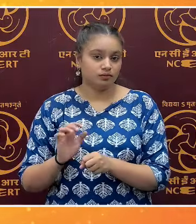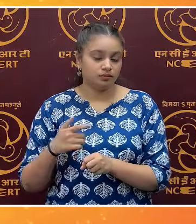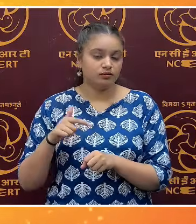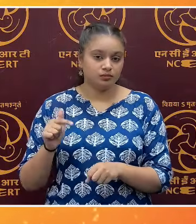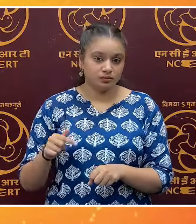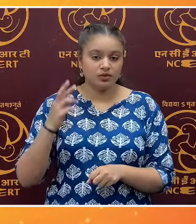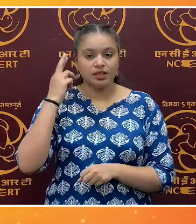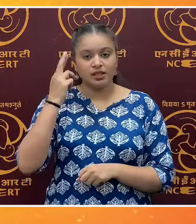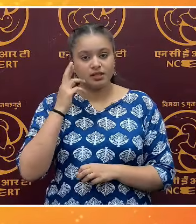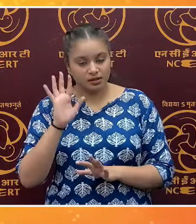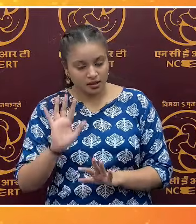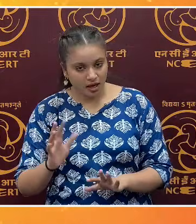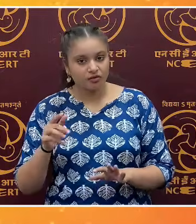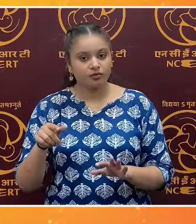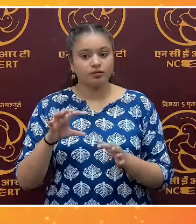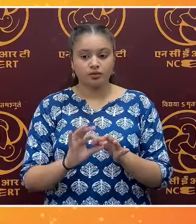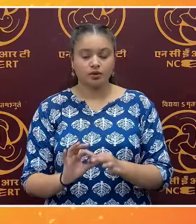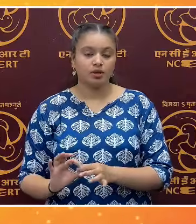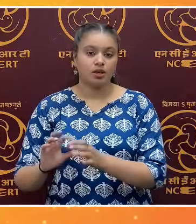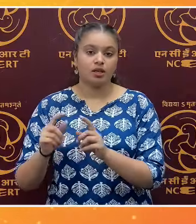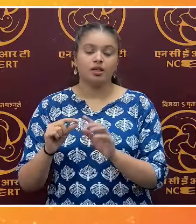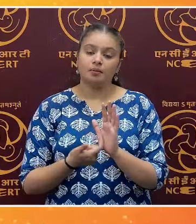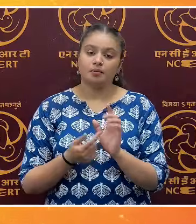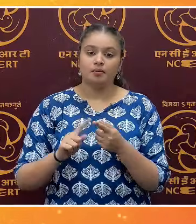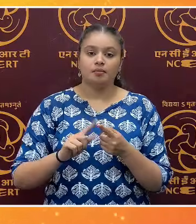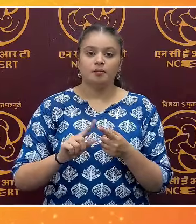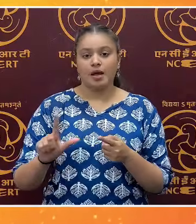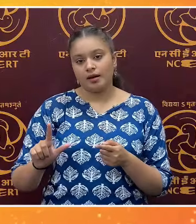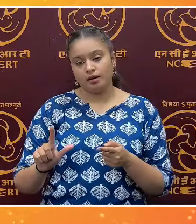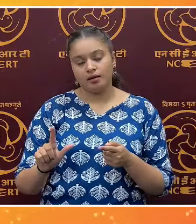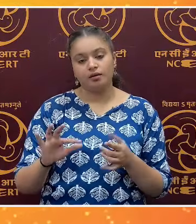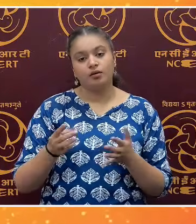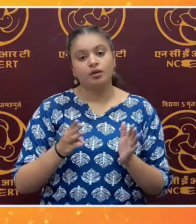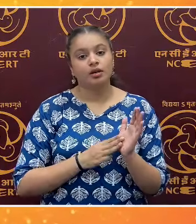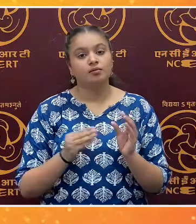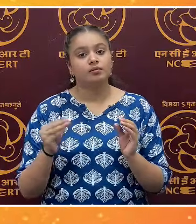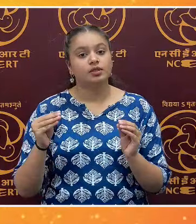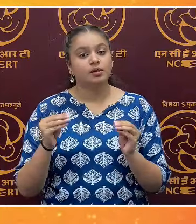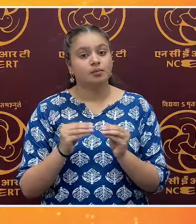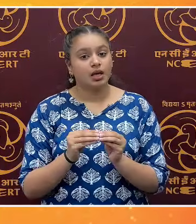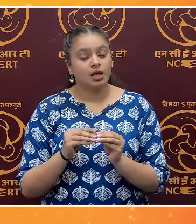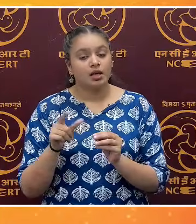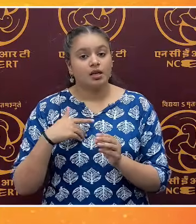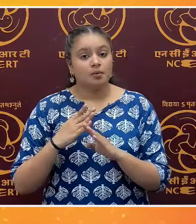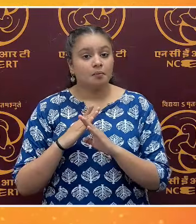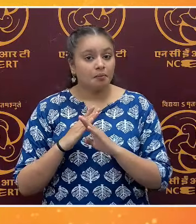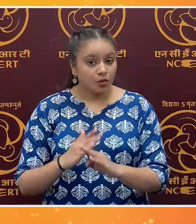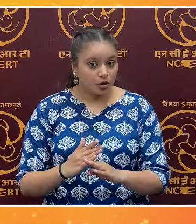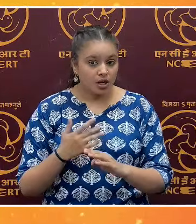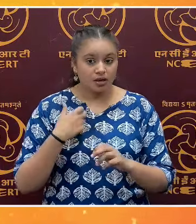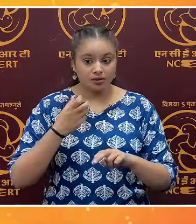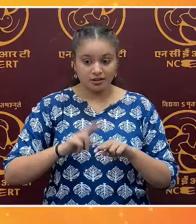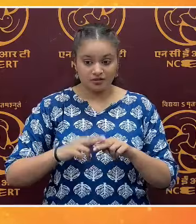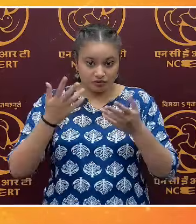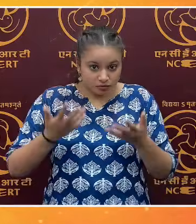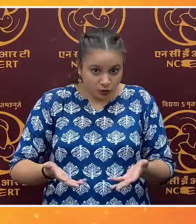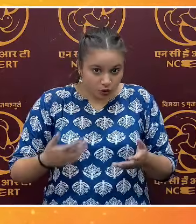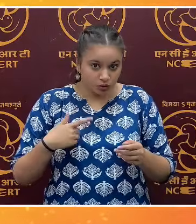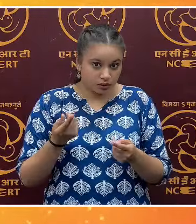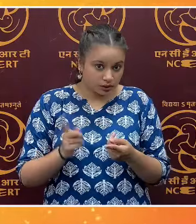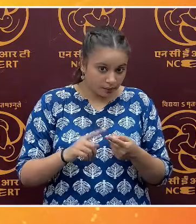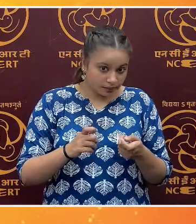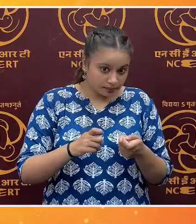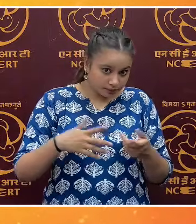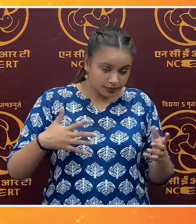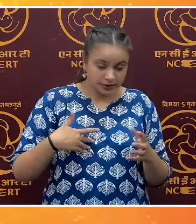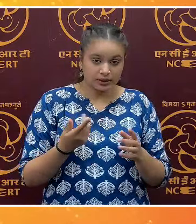is the reason, that is why they are connected in parallel. And MCBs protect circuits from overload and short circuits. They are